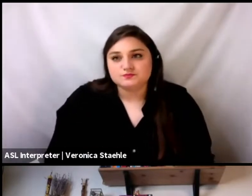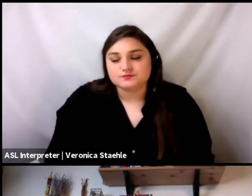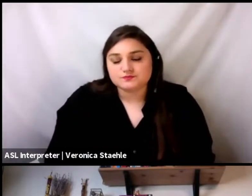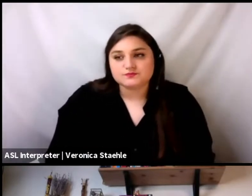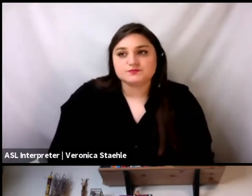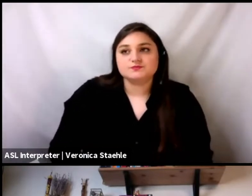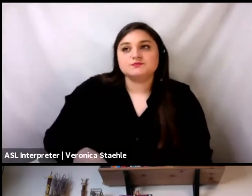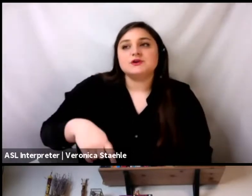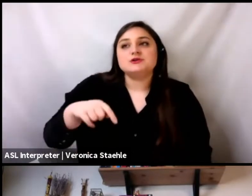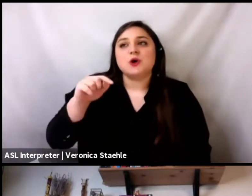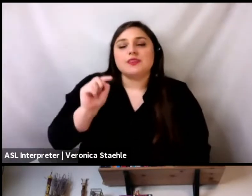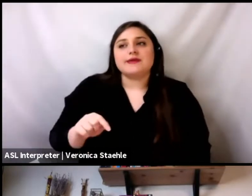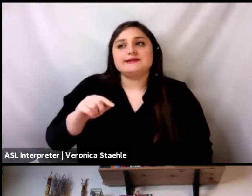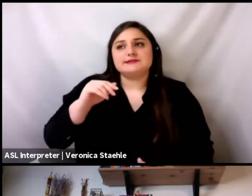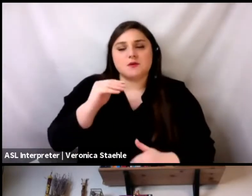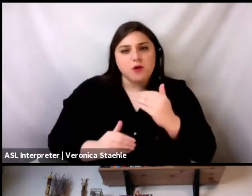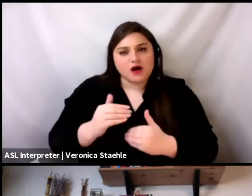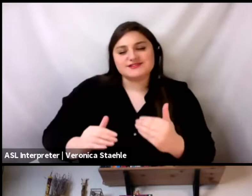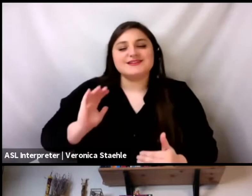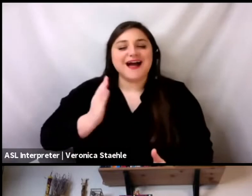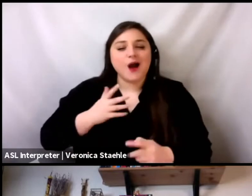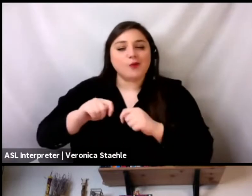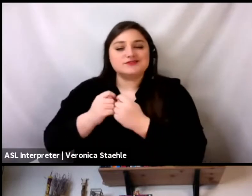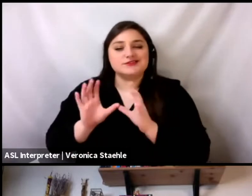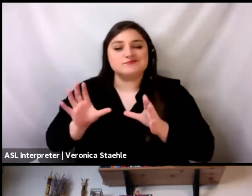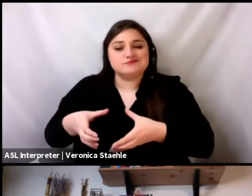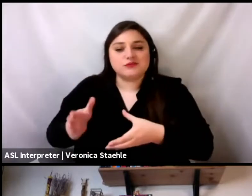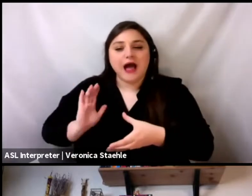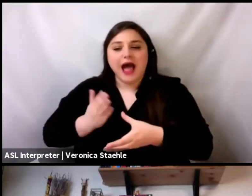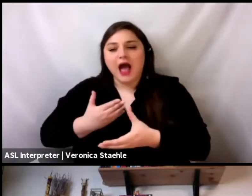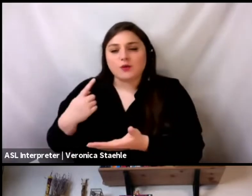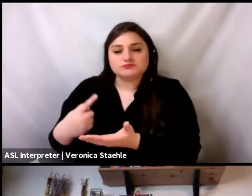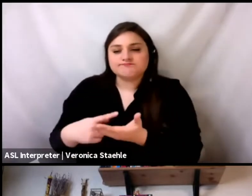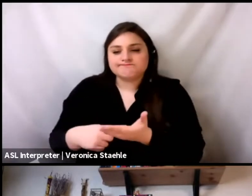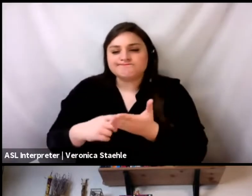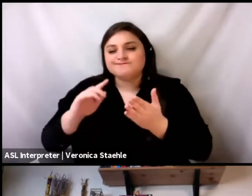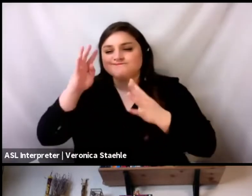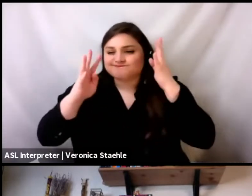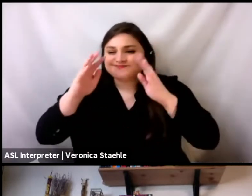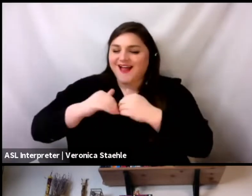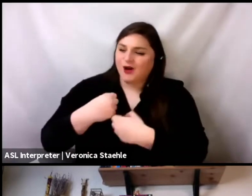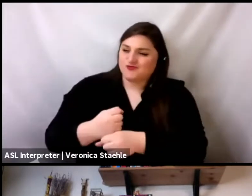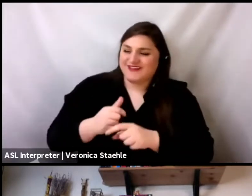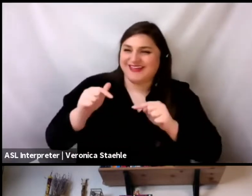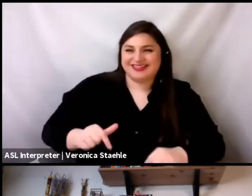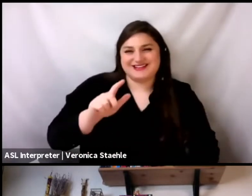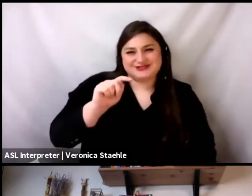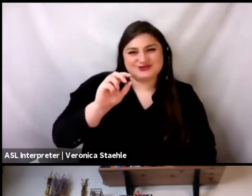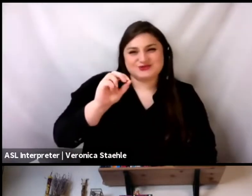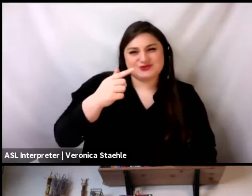design Togethernet, from our team's perspective. This whole time, this whole fellowship, and this whole process has